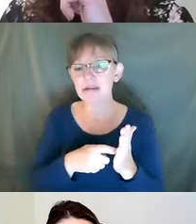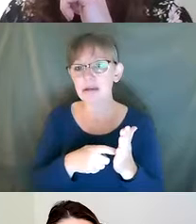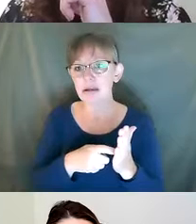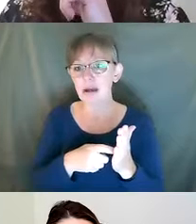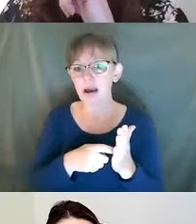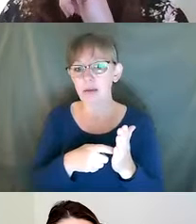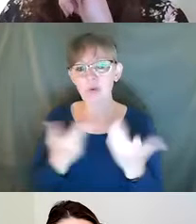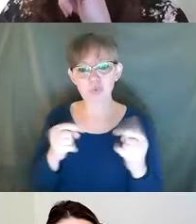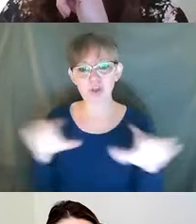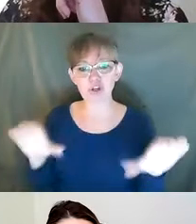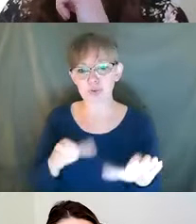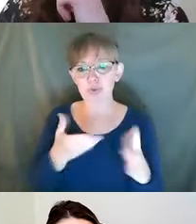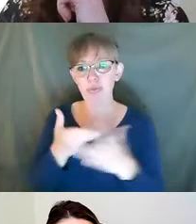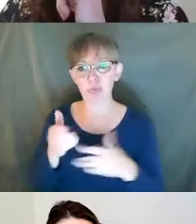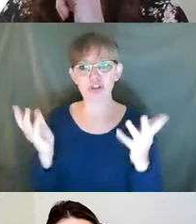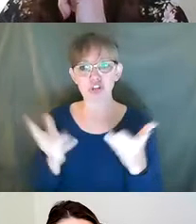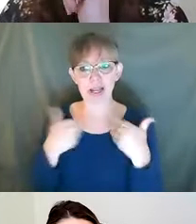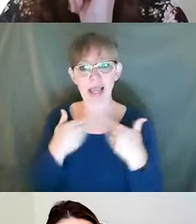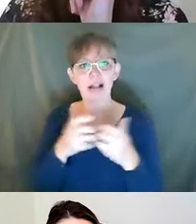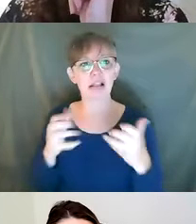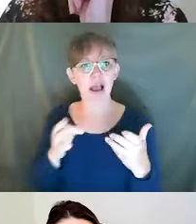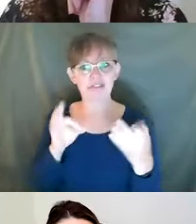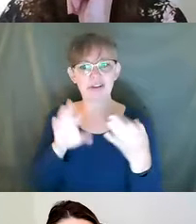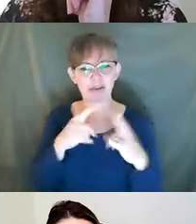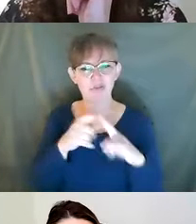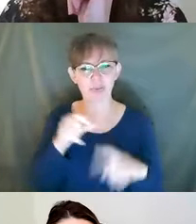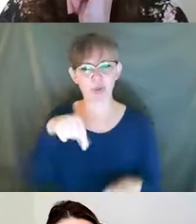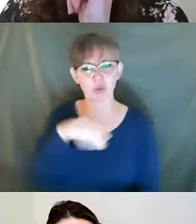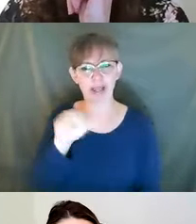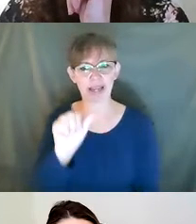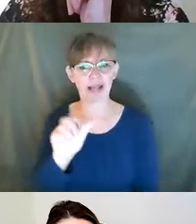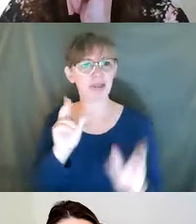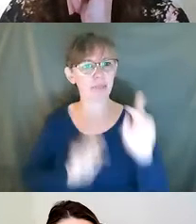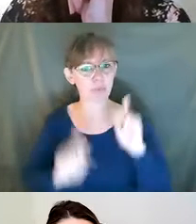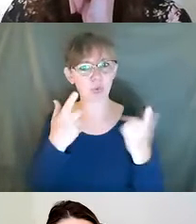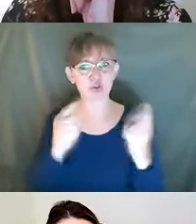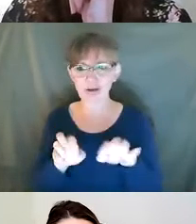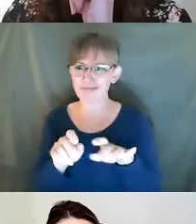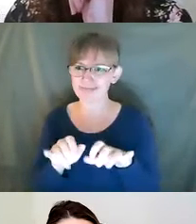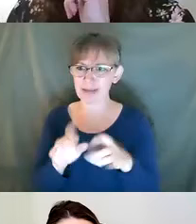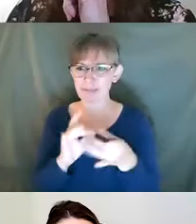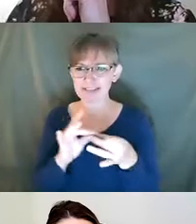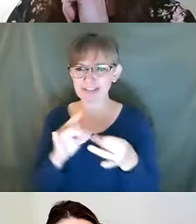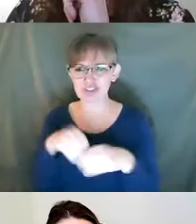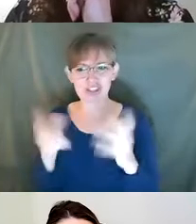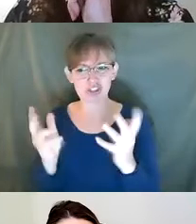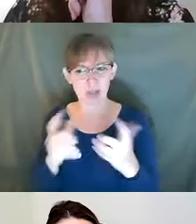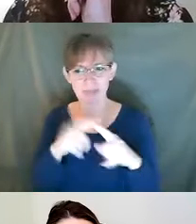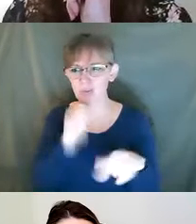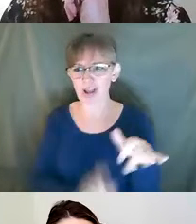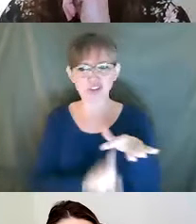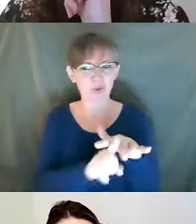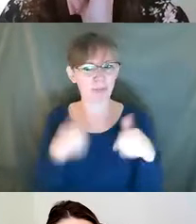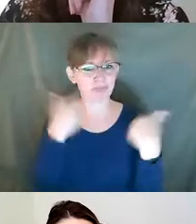chat, I did get a lot of feedback in the Q&A that people were trying to send messages in the chat. Most of them were not showing up on my end and we don't